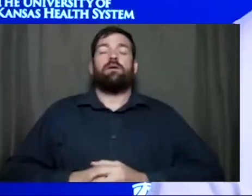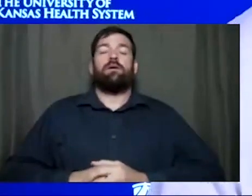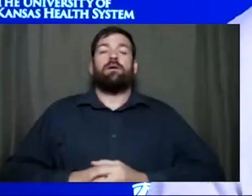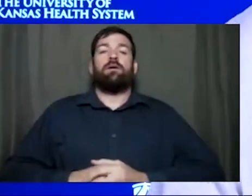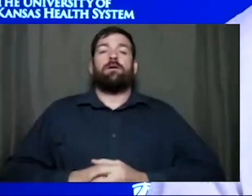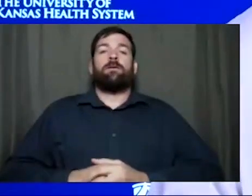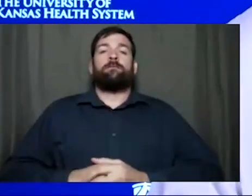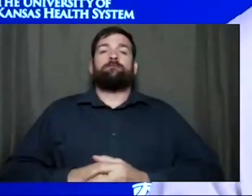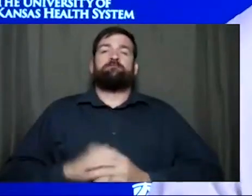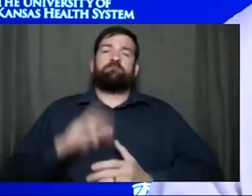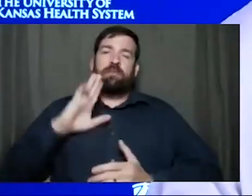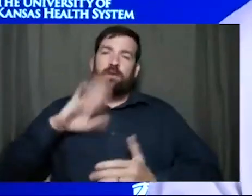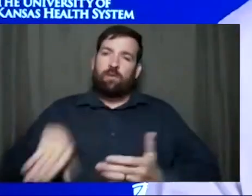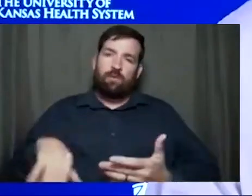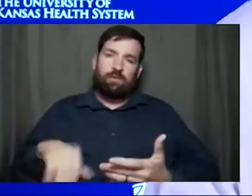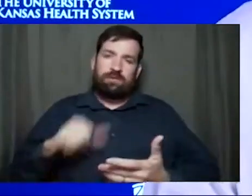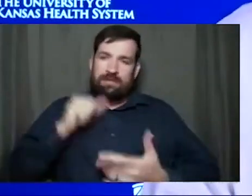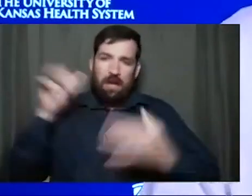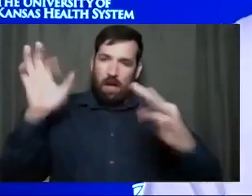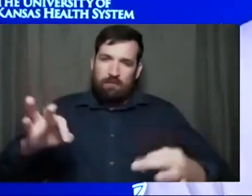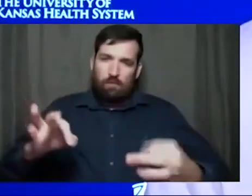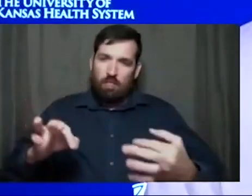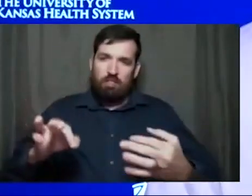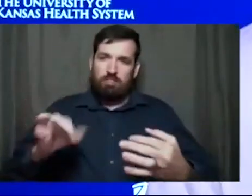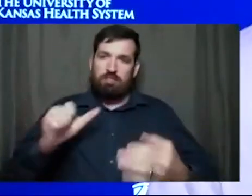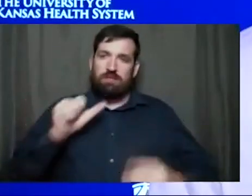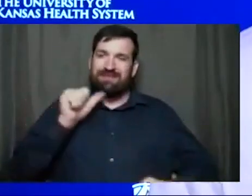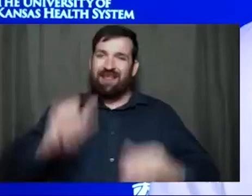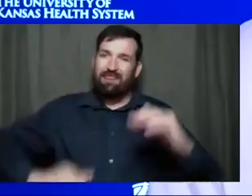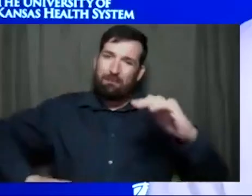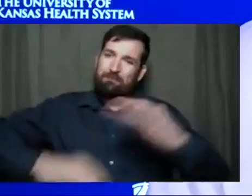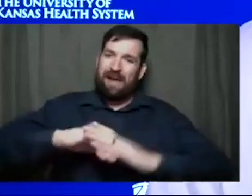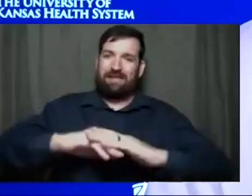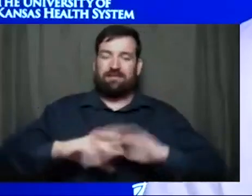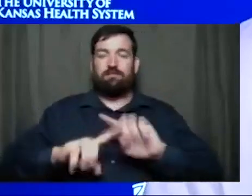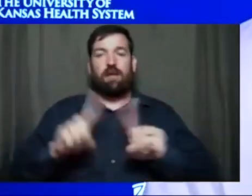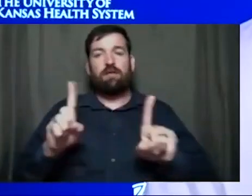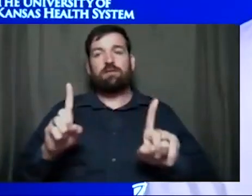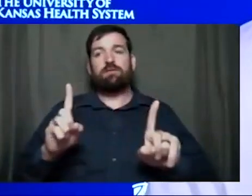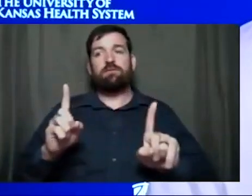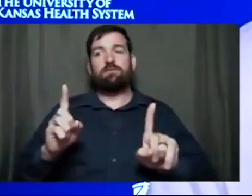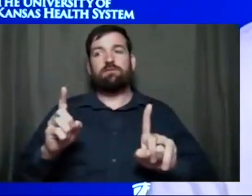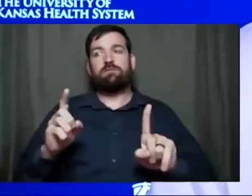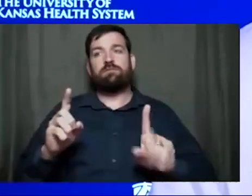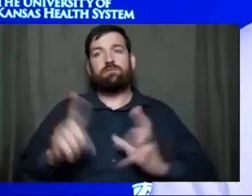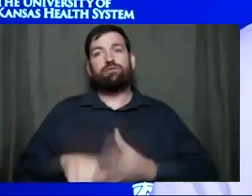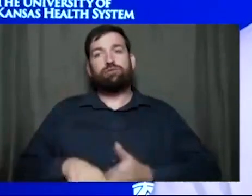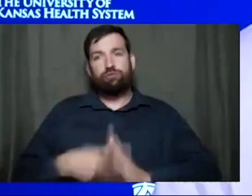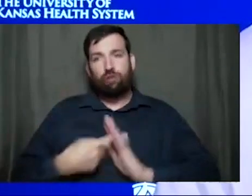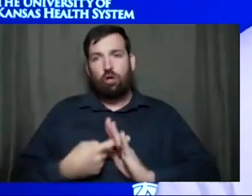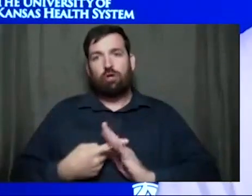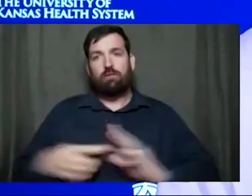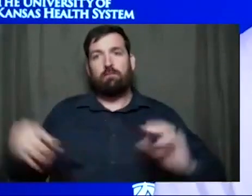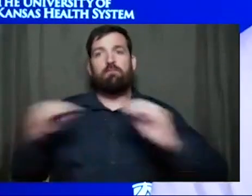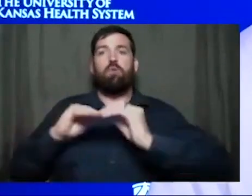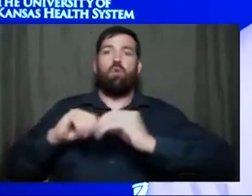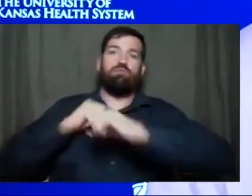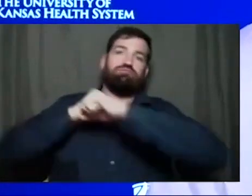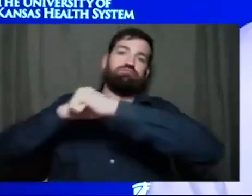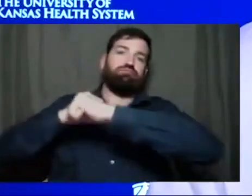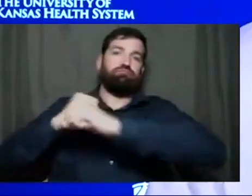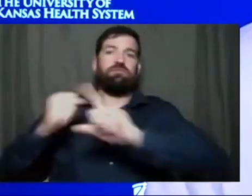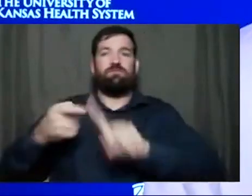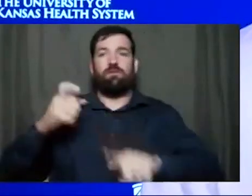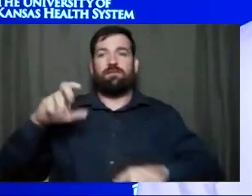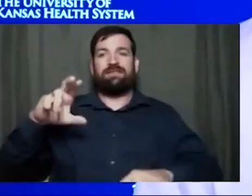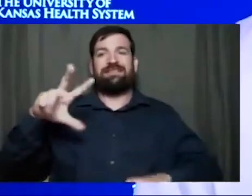It's not optimal, it's not the maximal immunity, but you do start getting that boosted immune response after that second dose